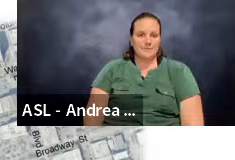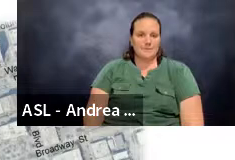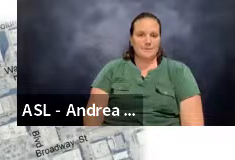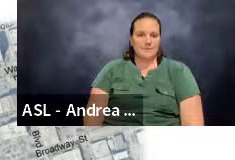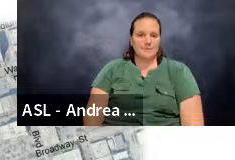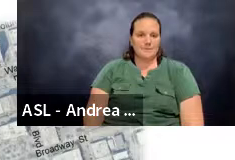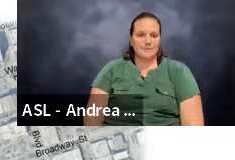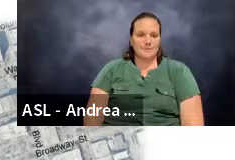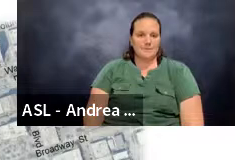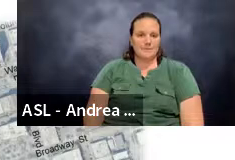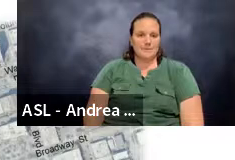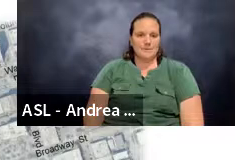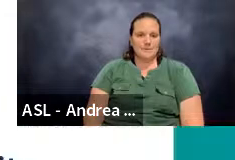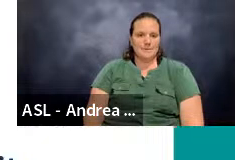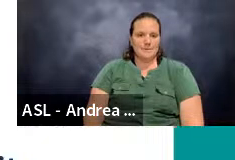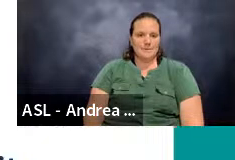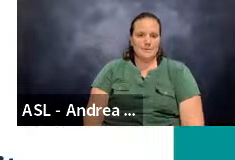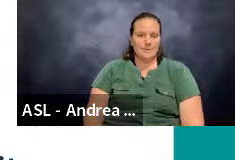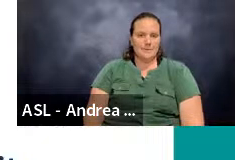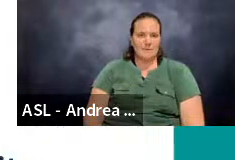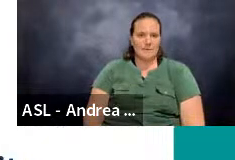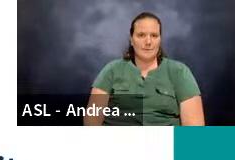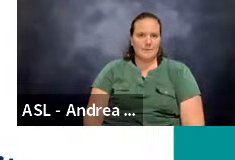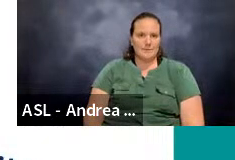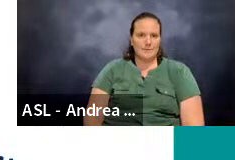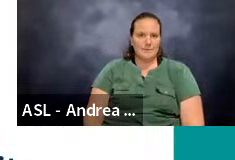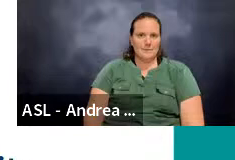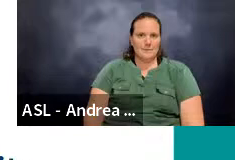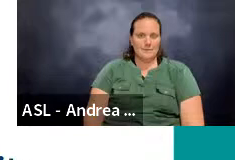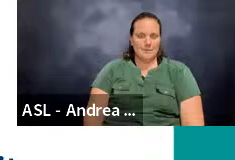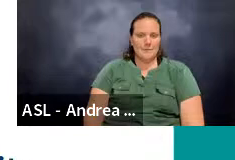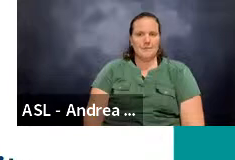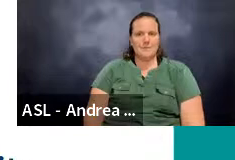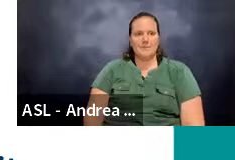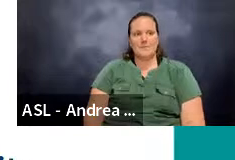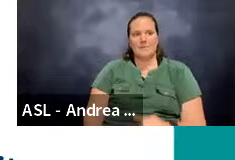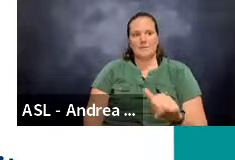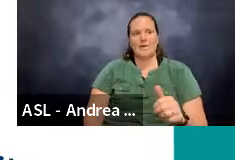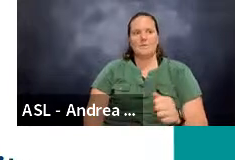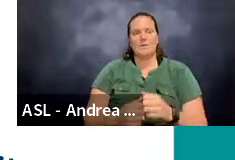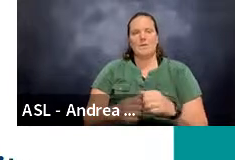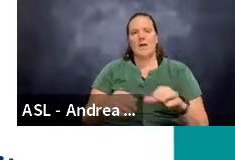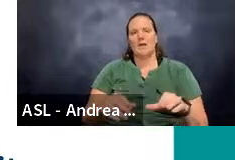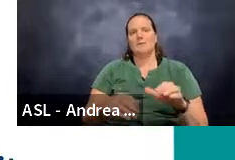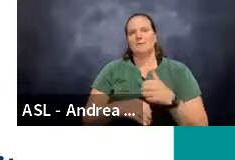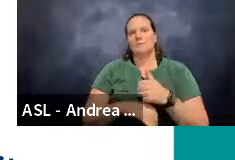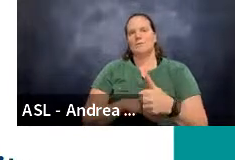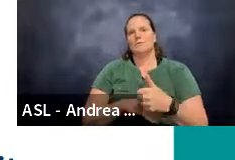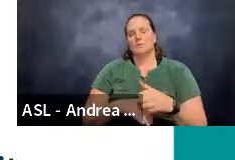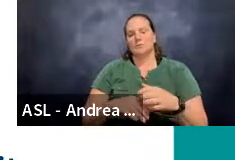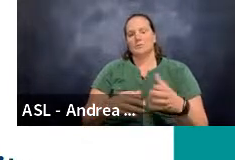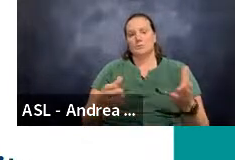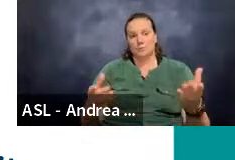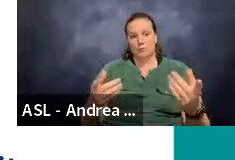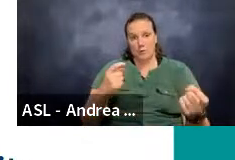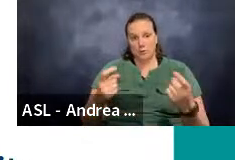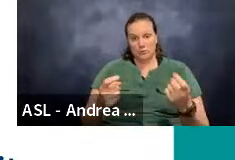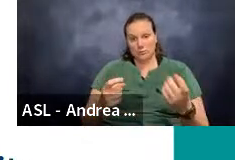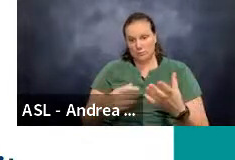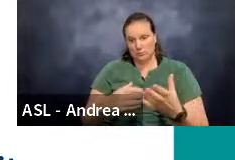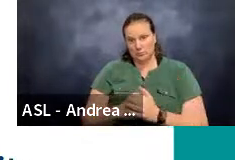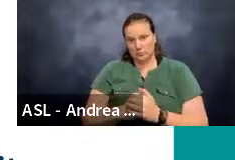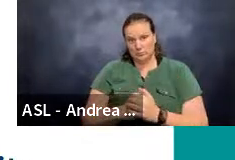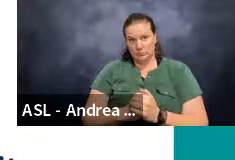And the next slide, I think that's just wraps up here again with the active transportation before we open it up to questions. But again, the roll